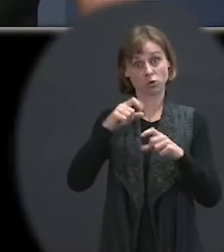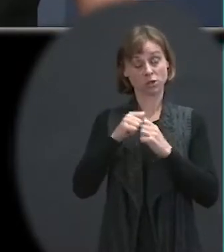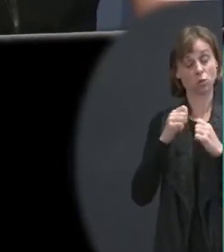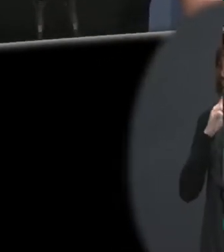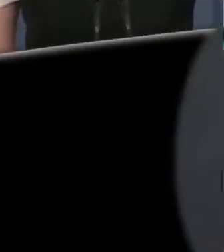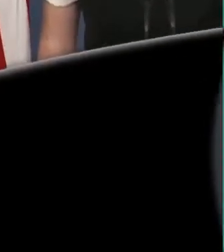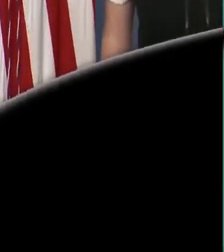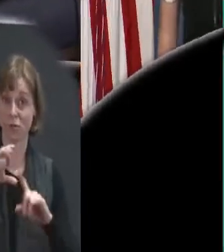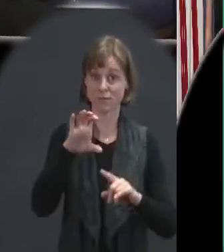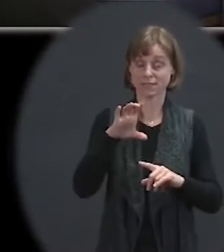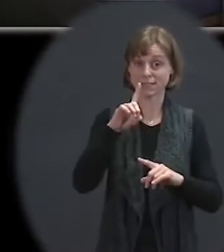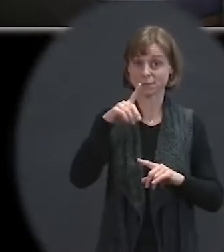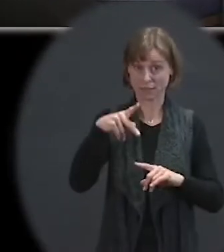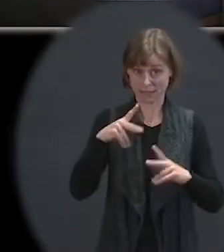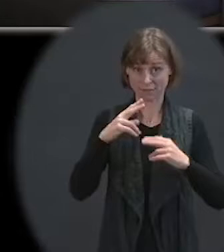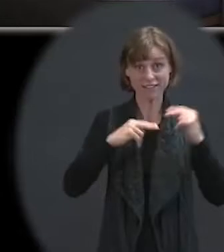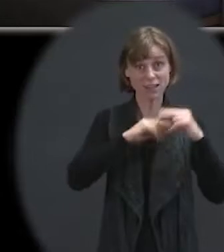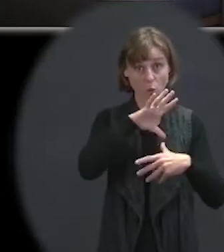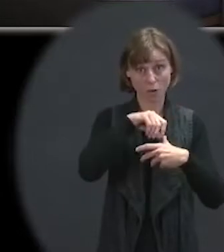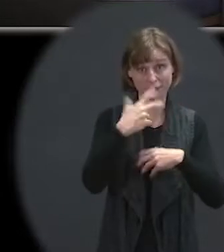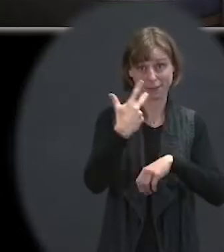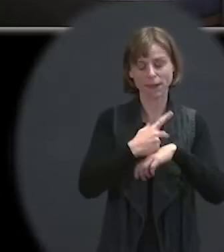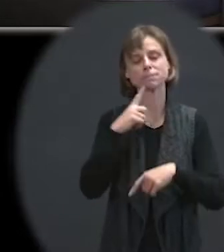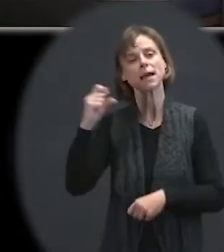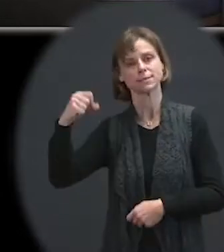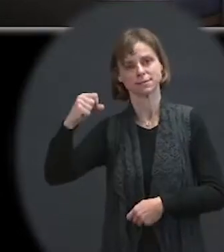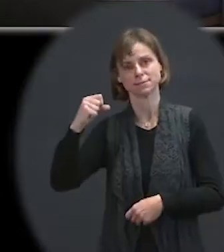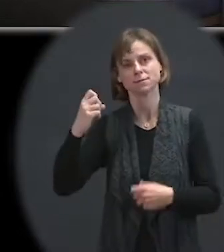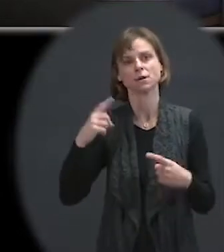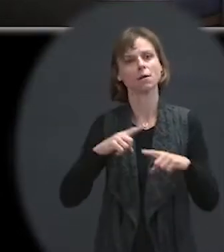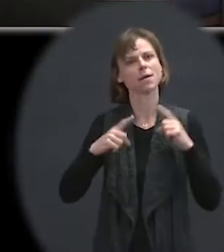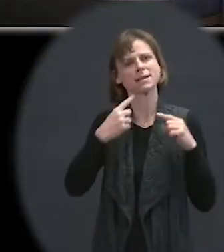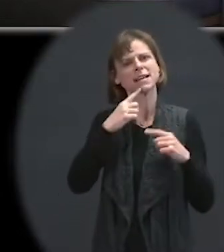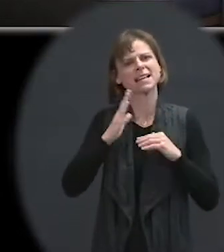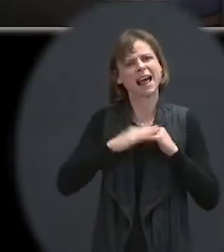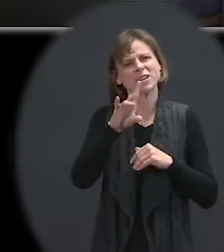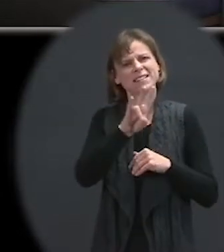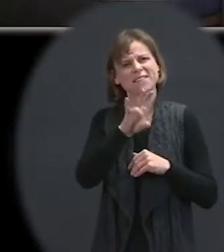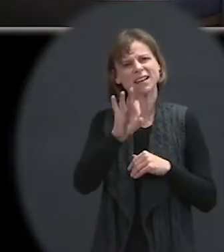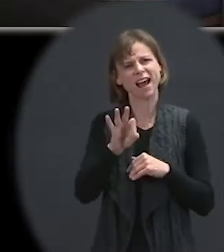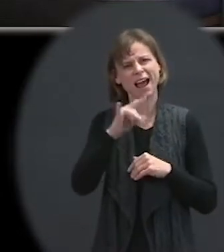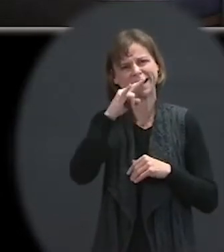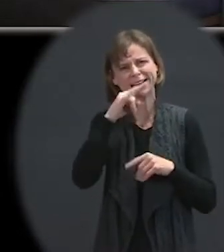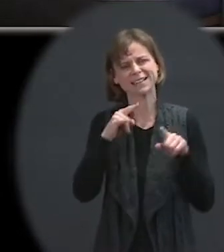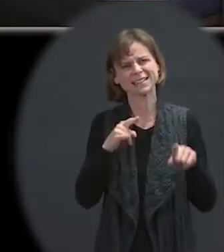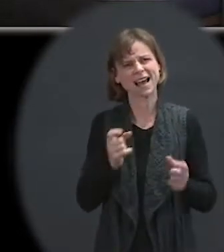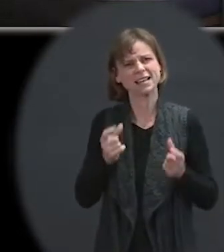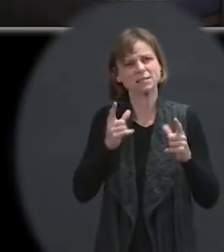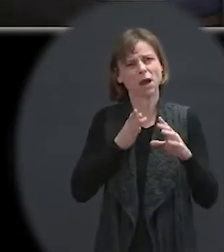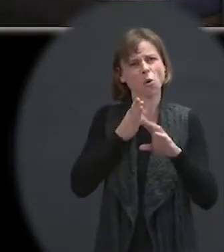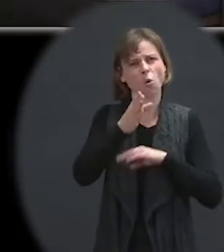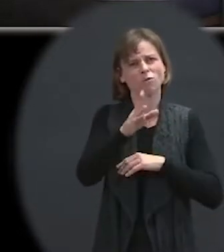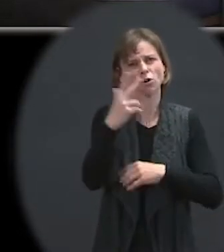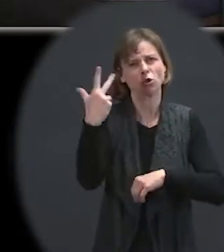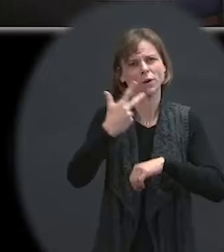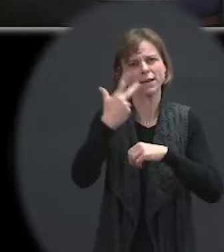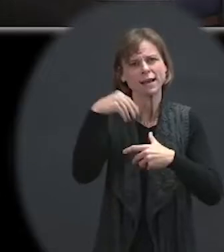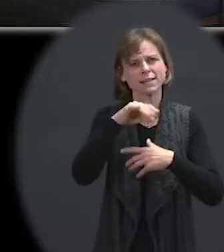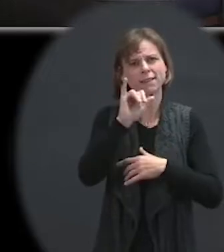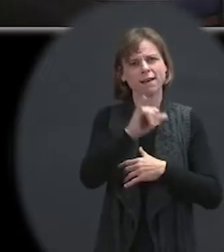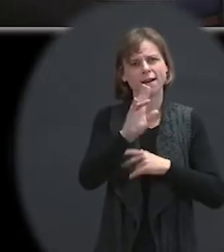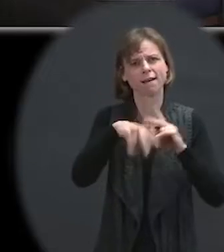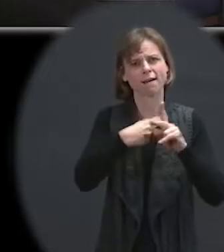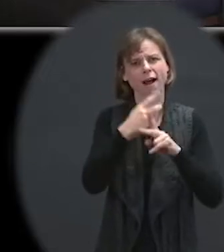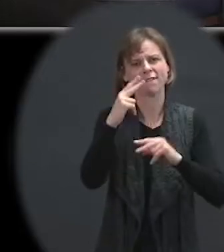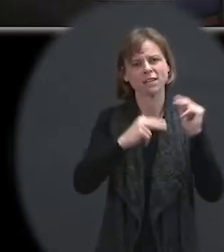it's a crisis. Yes. But data we obtained said that there were at least 179 kids had spent more than 3 days in those kinds of facilities